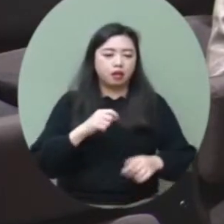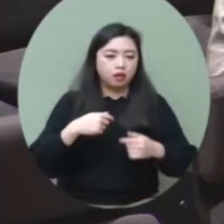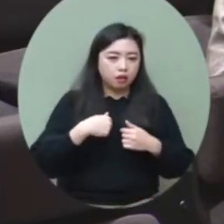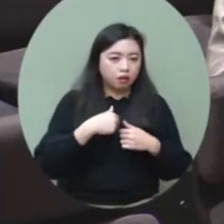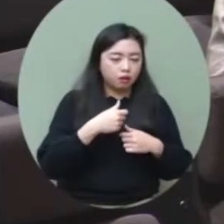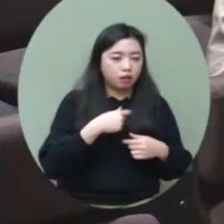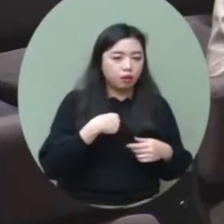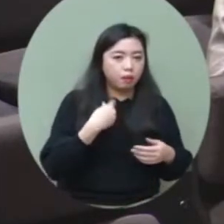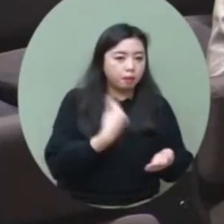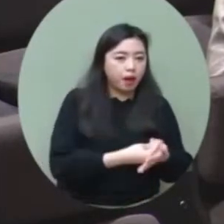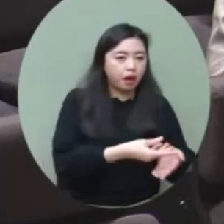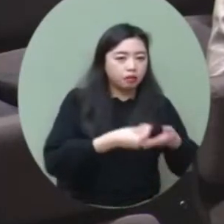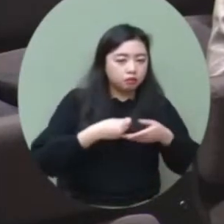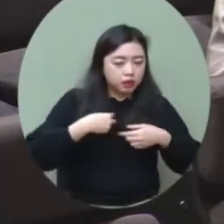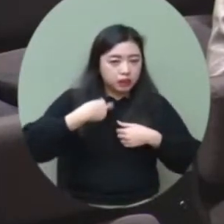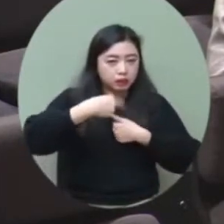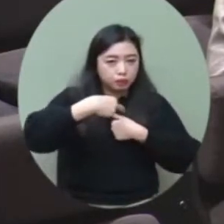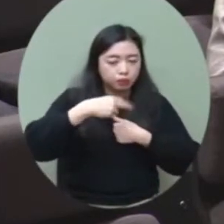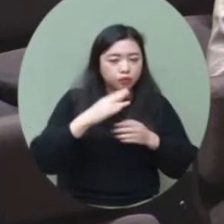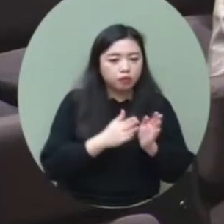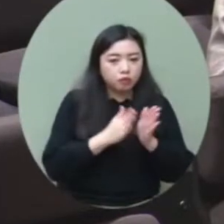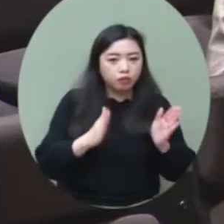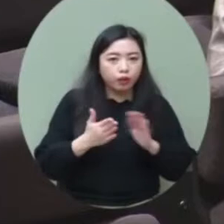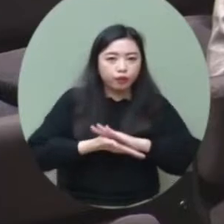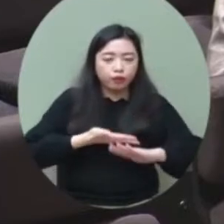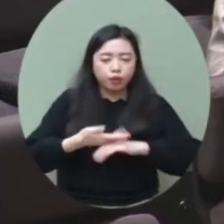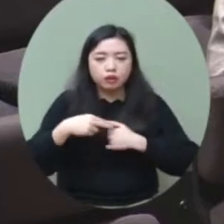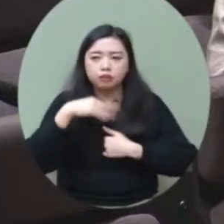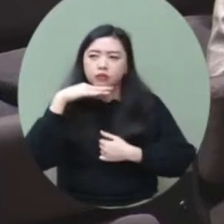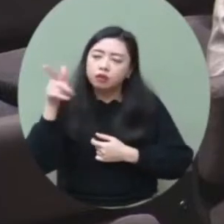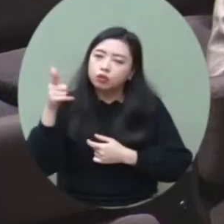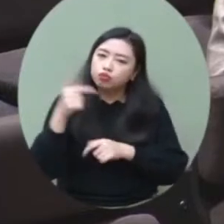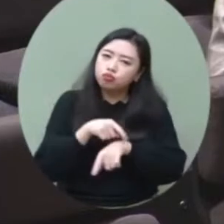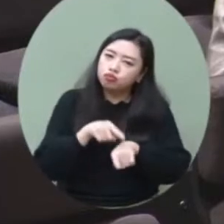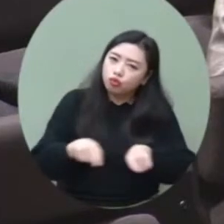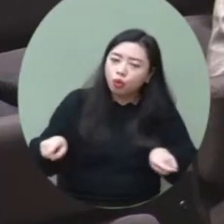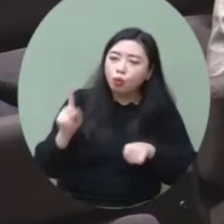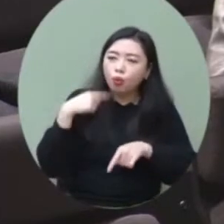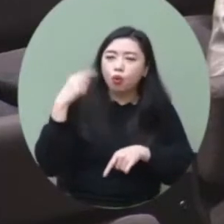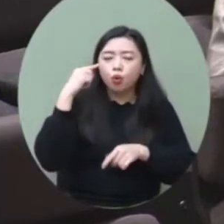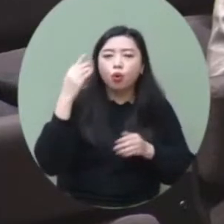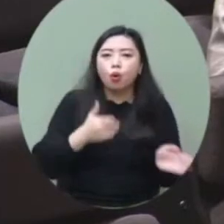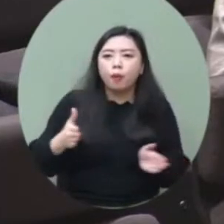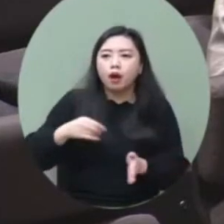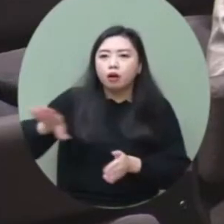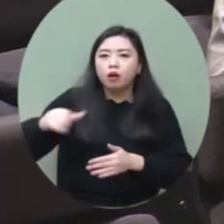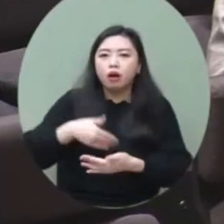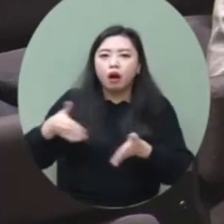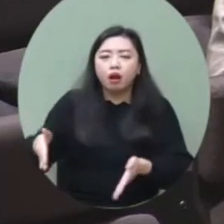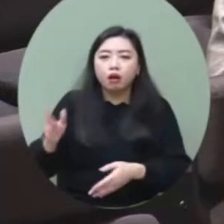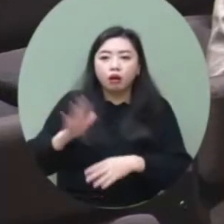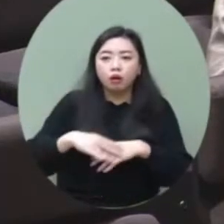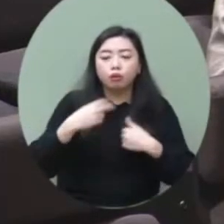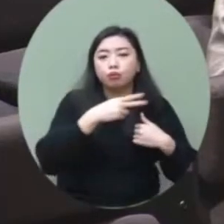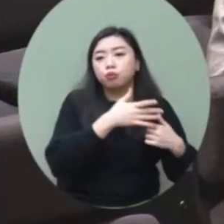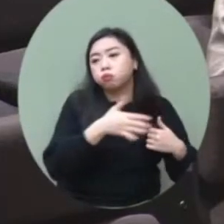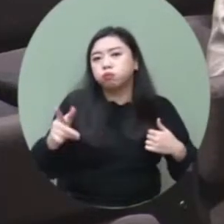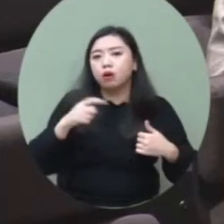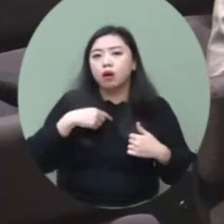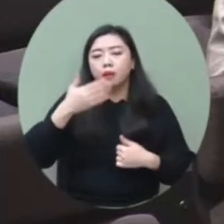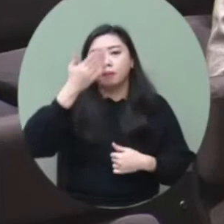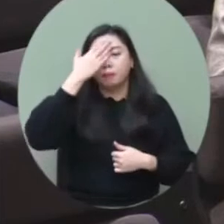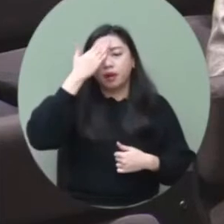who were tested positive by antigen tests have been waiting a long time